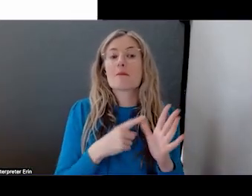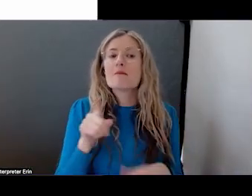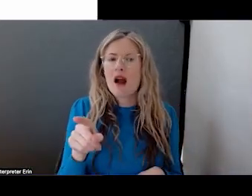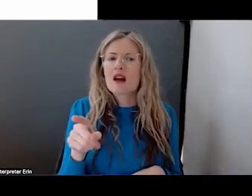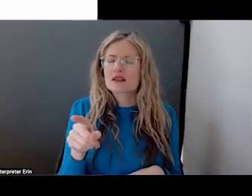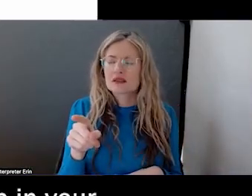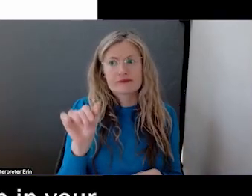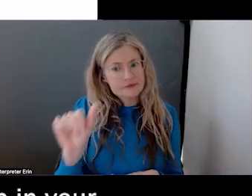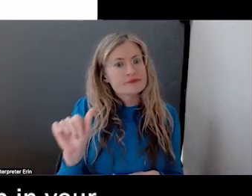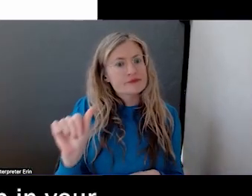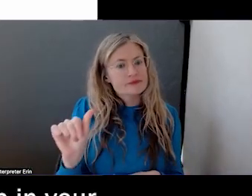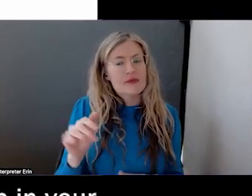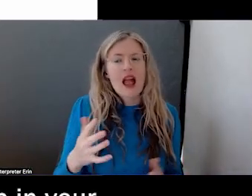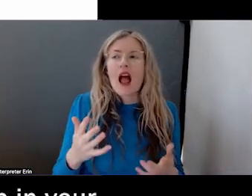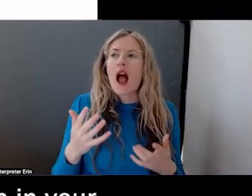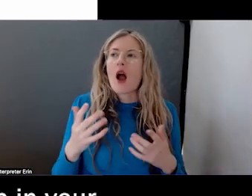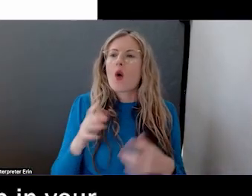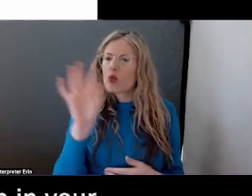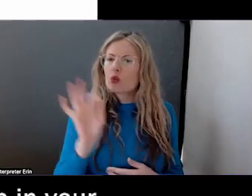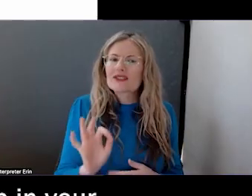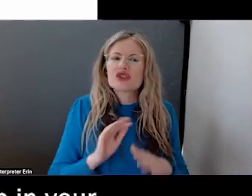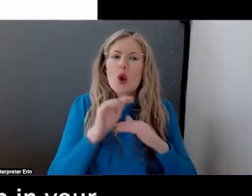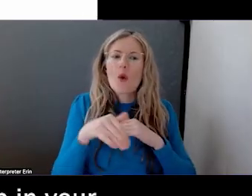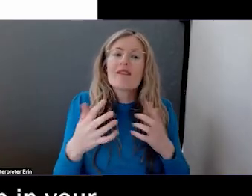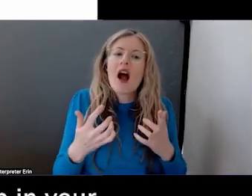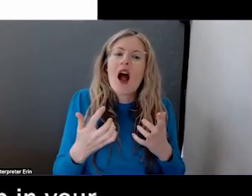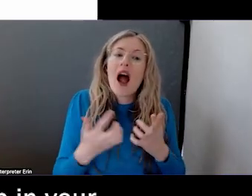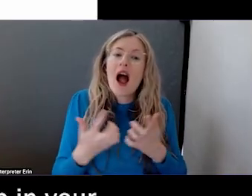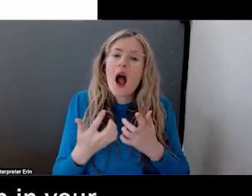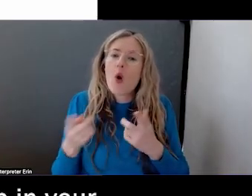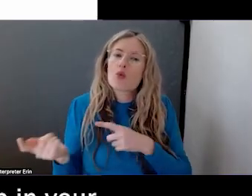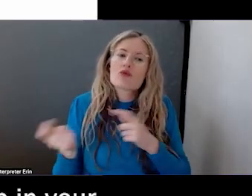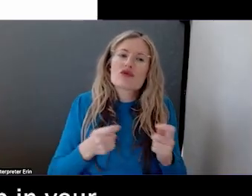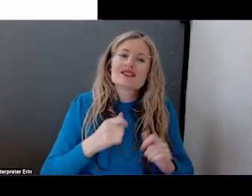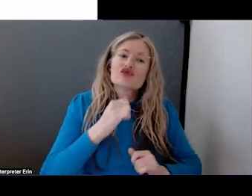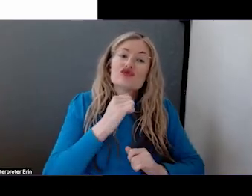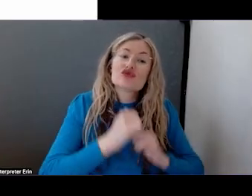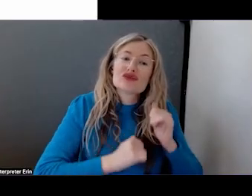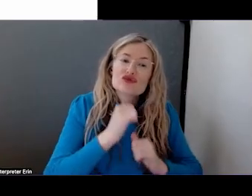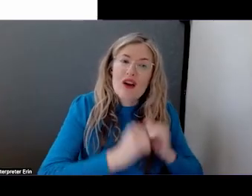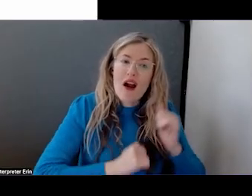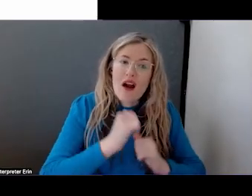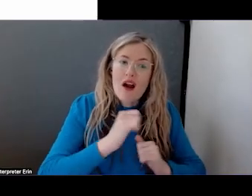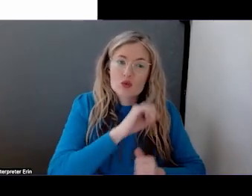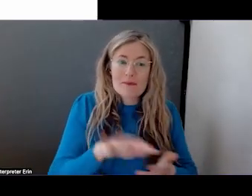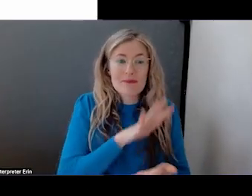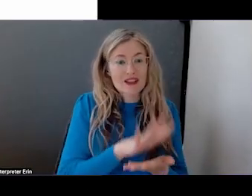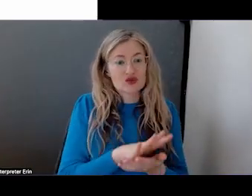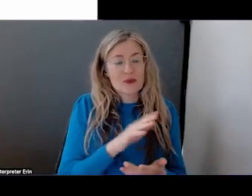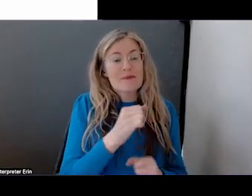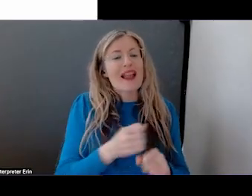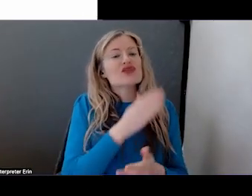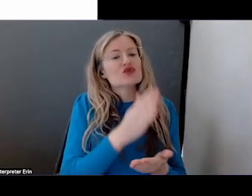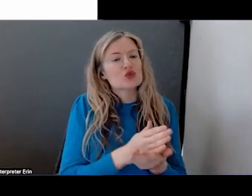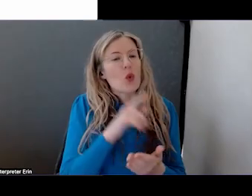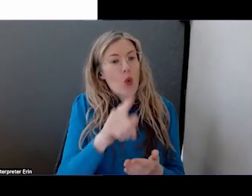bring structure and flexibility to ensure disabled leadership in your organization in a way that's